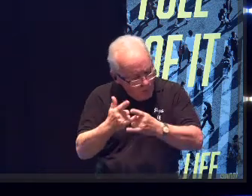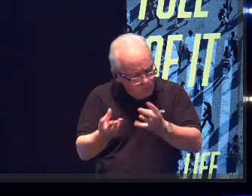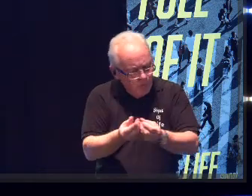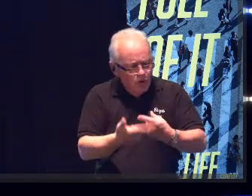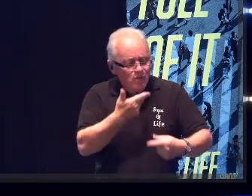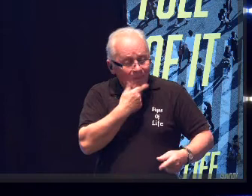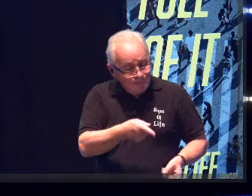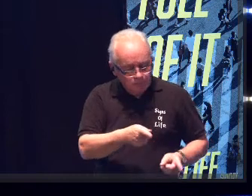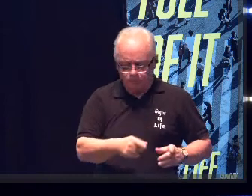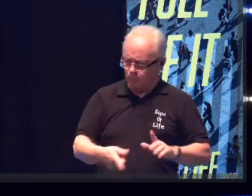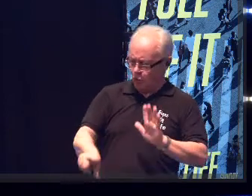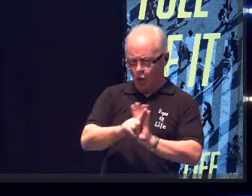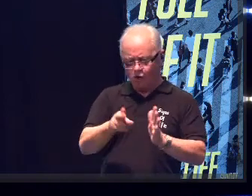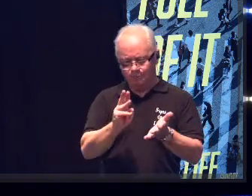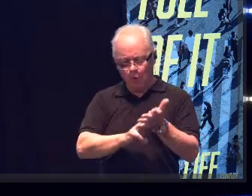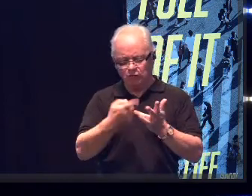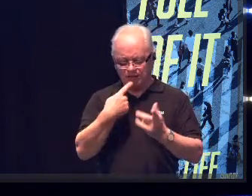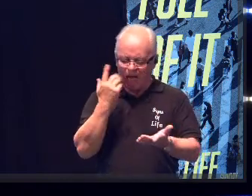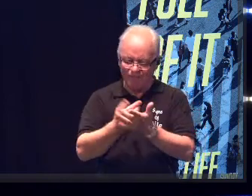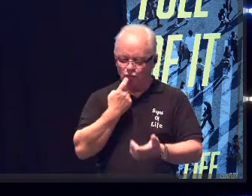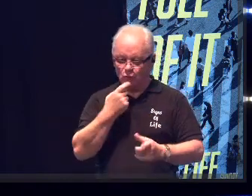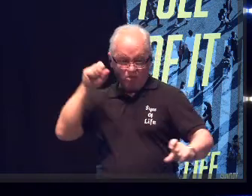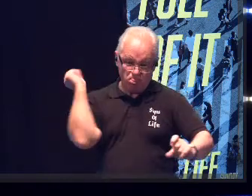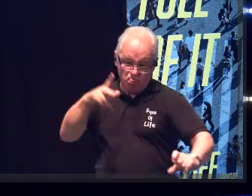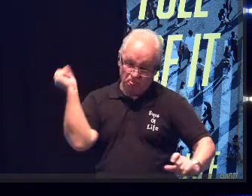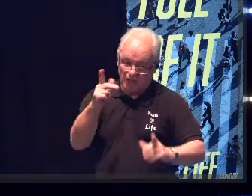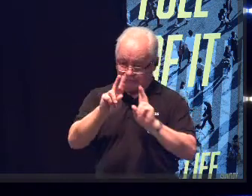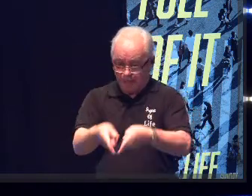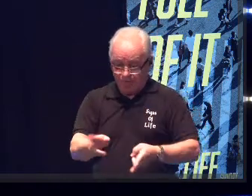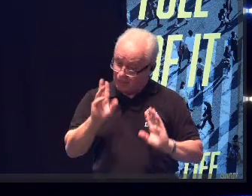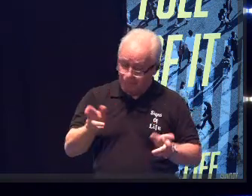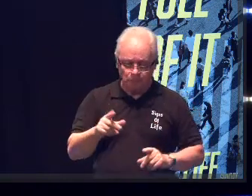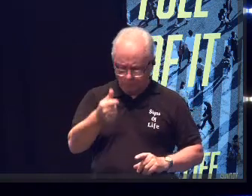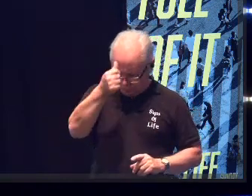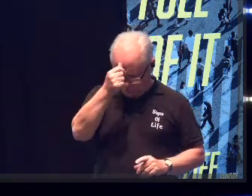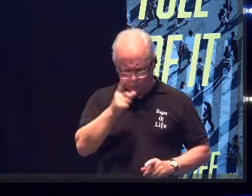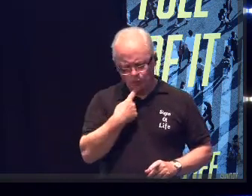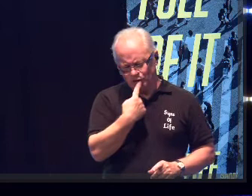of Moses says to stone her. What do you say?